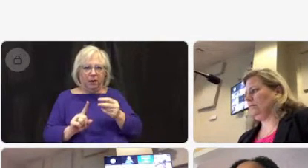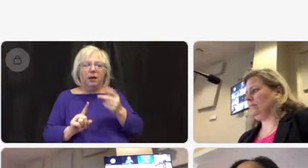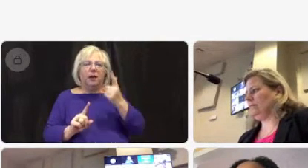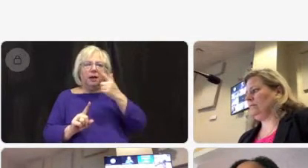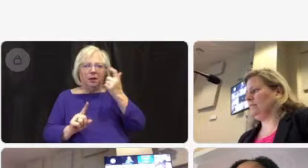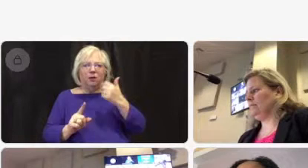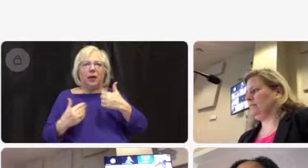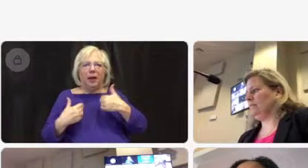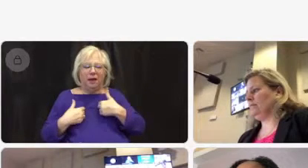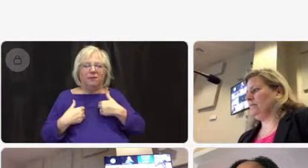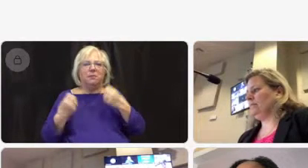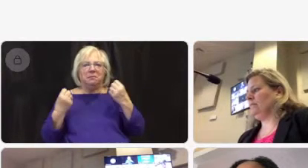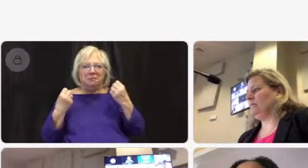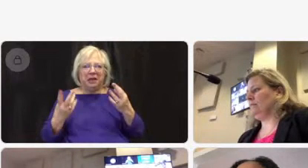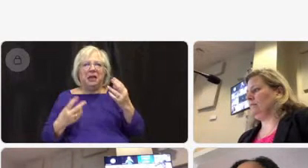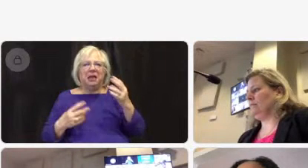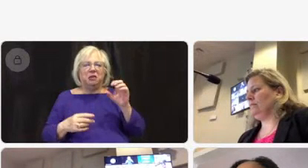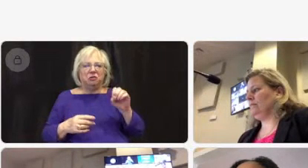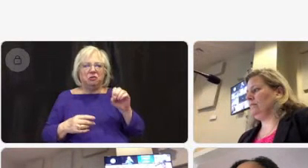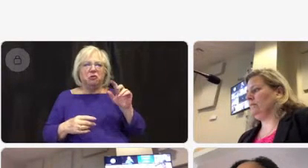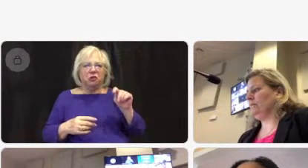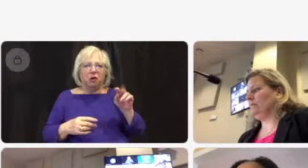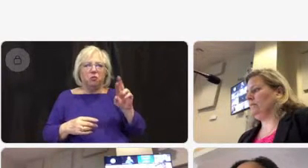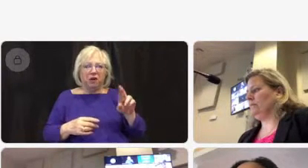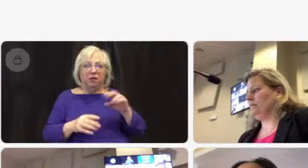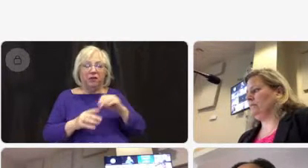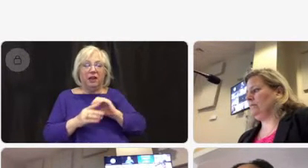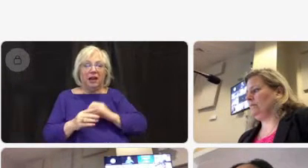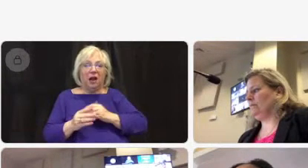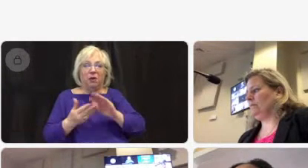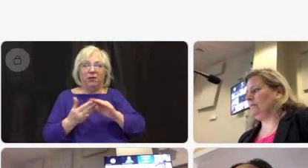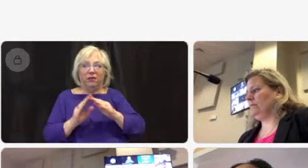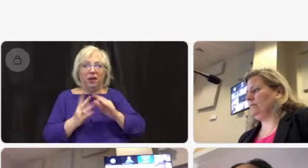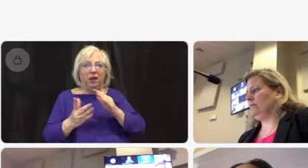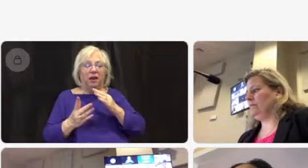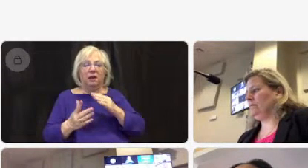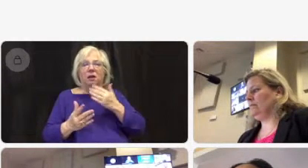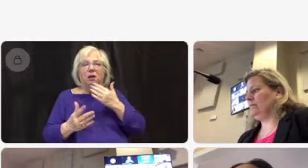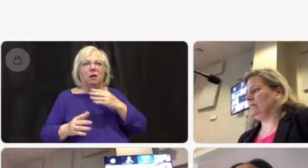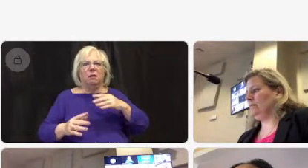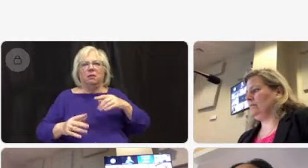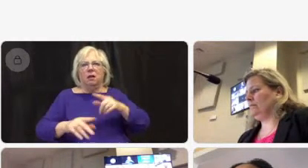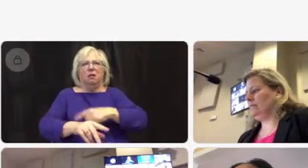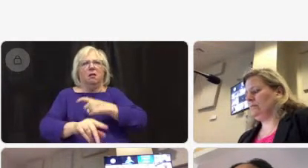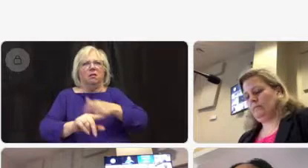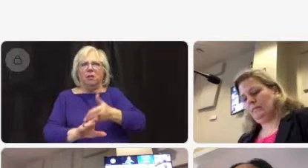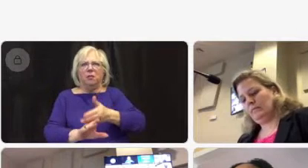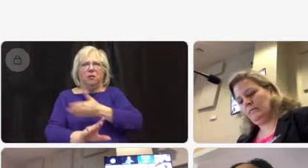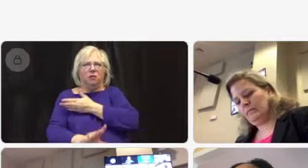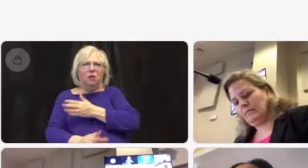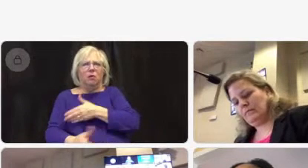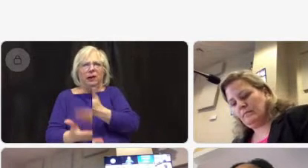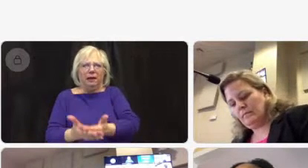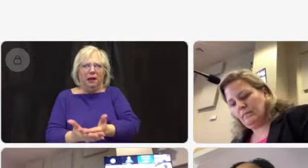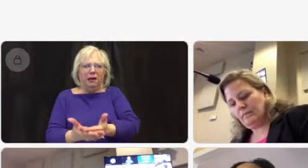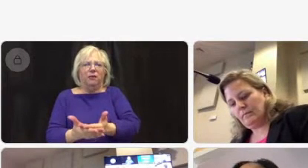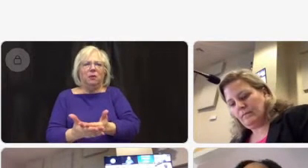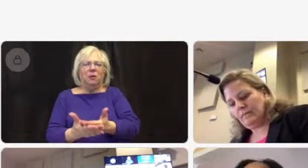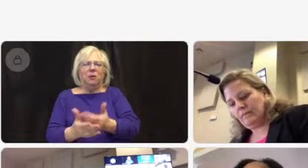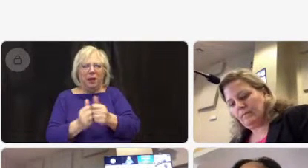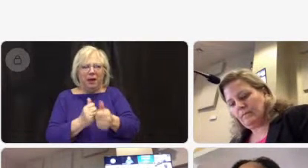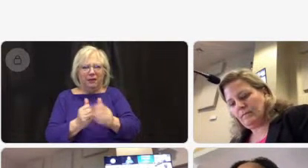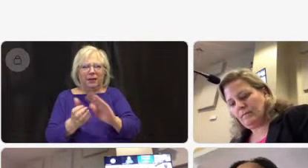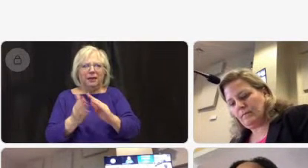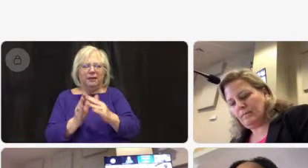short-term rentals in our city well before we got to this stage as it relates to the ordinance. And so